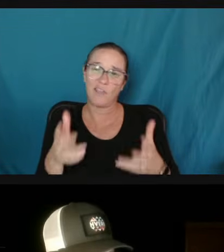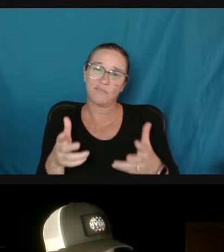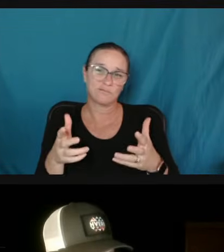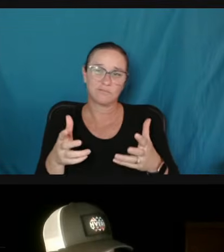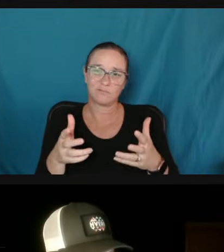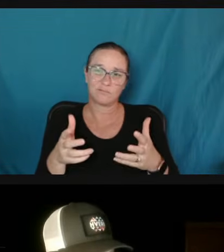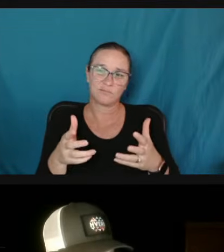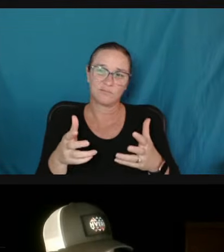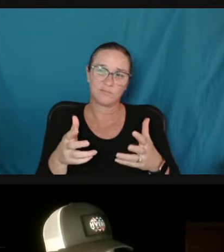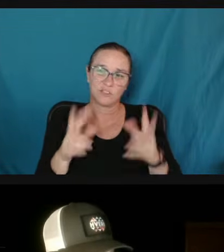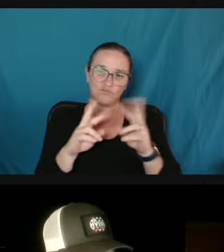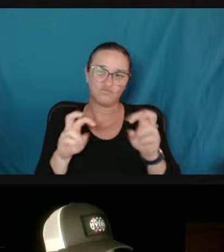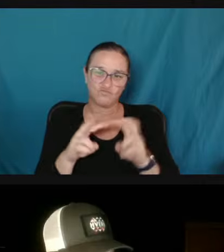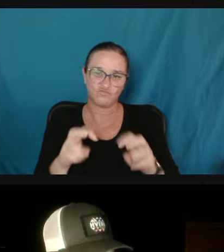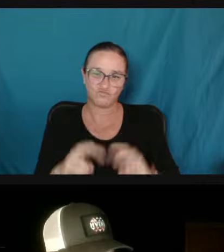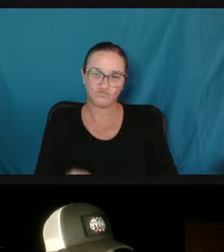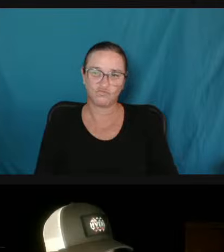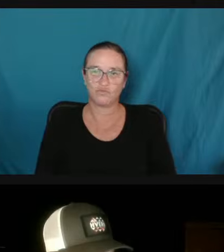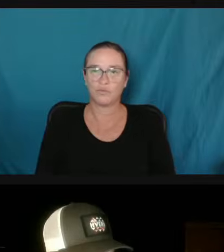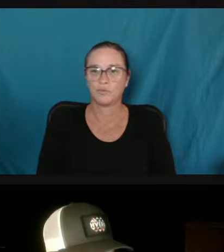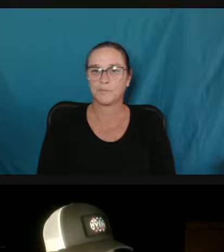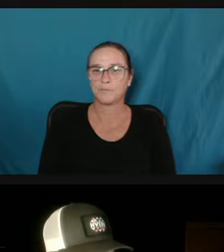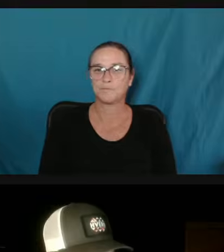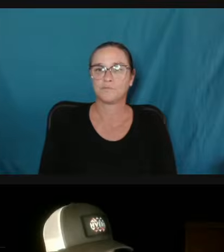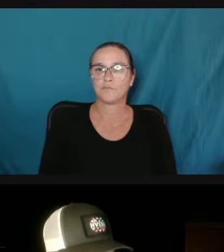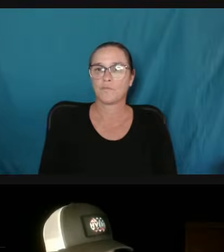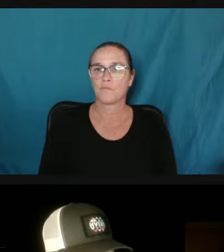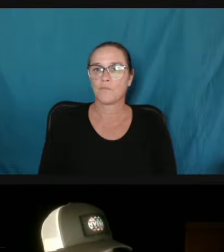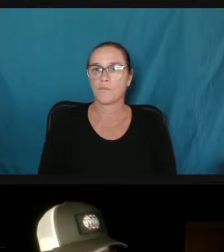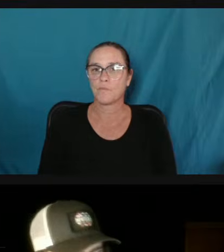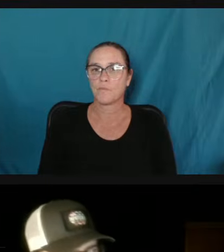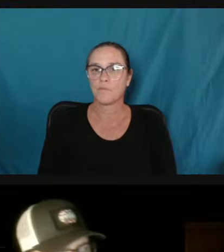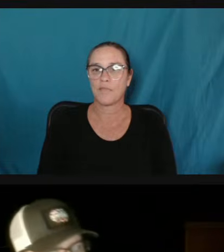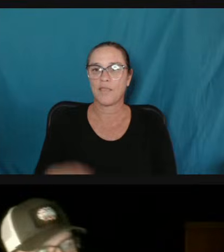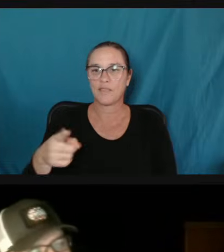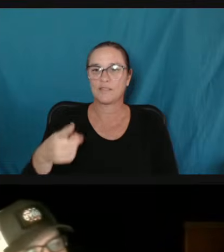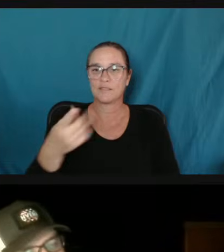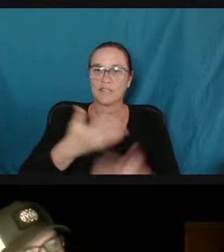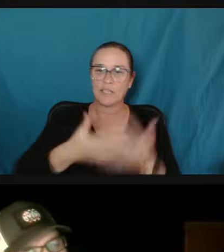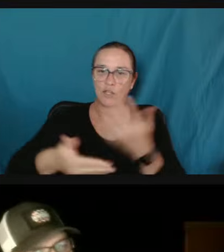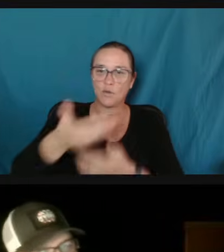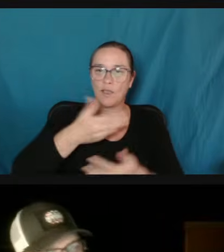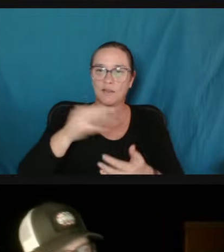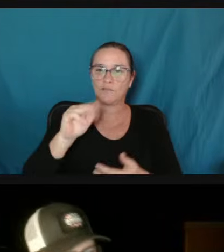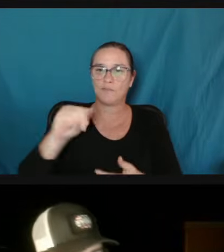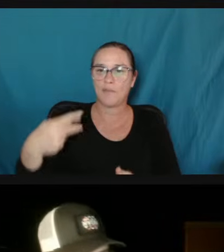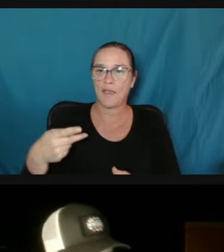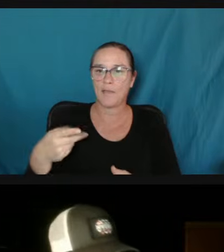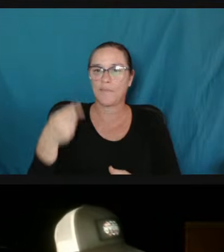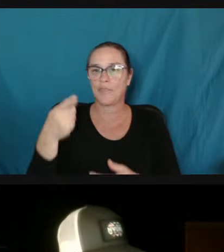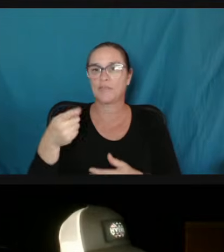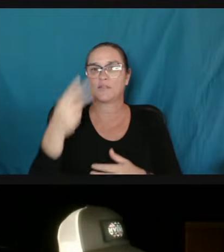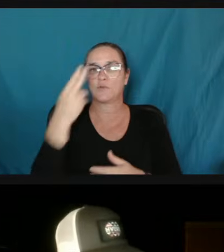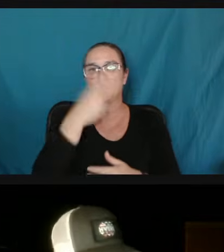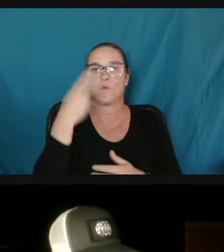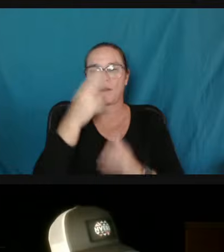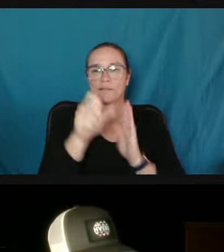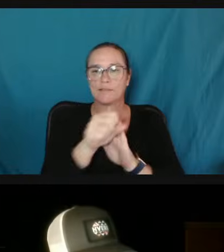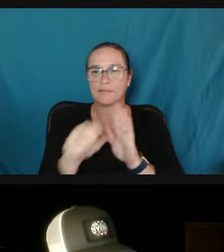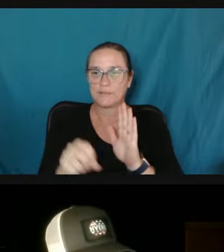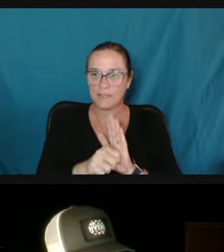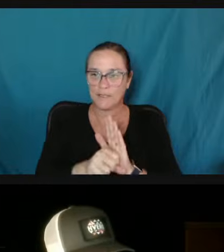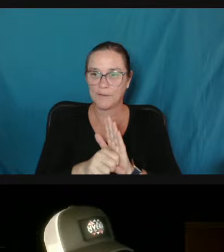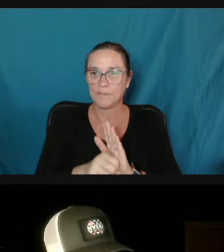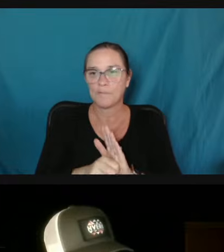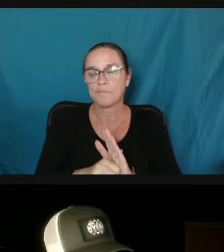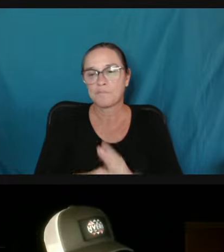dig into there. We can look at our interactive maps, such as the state of Hawaii here, and see that